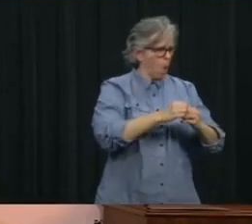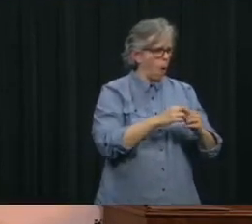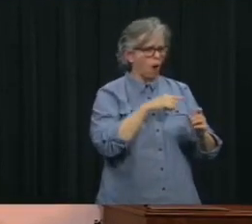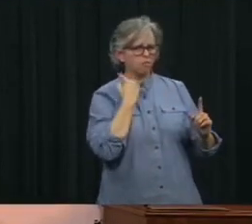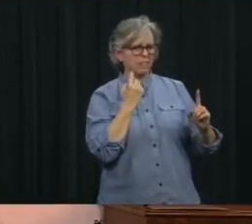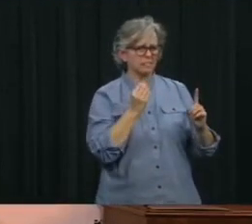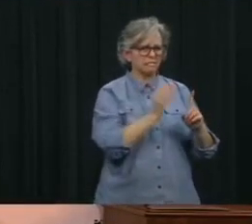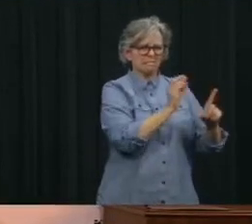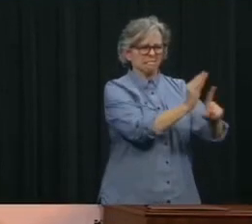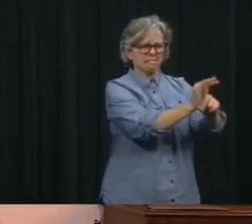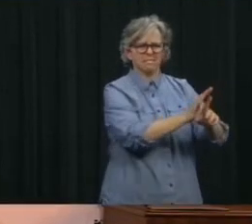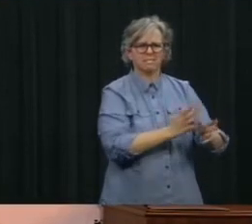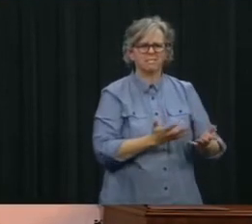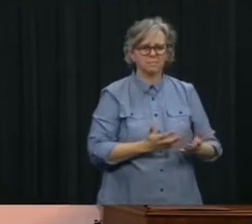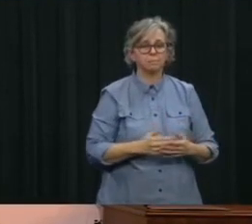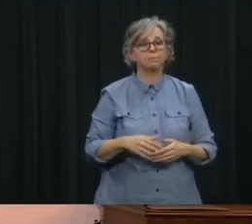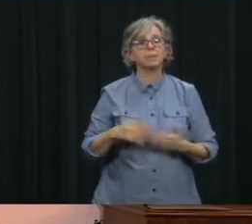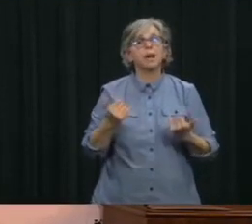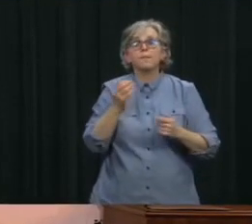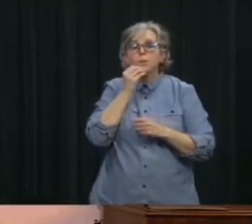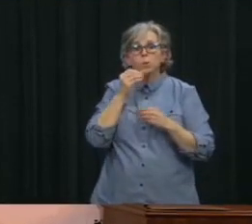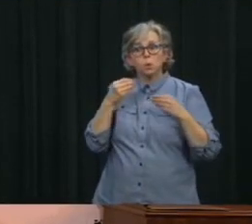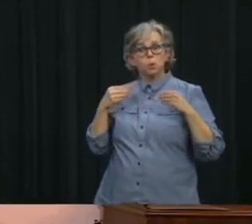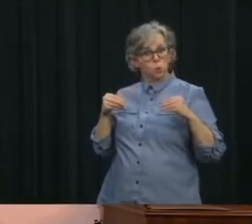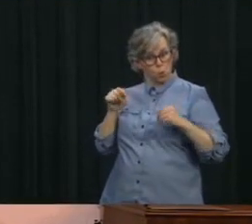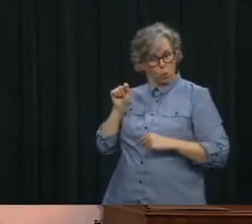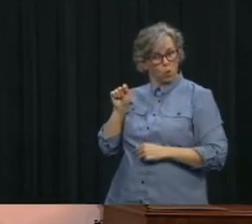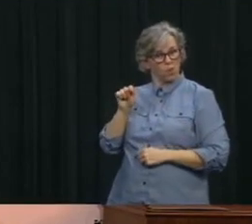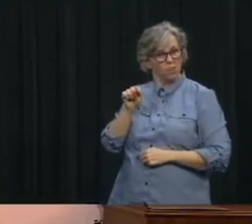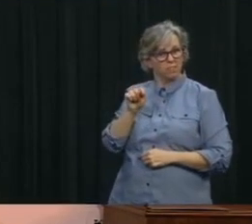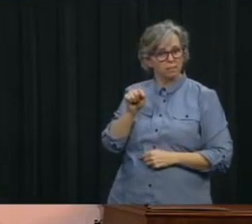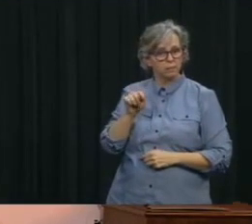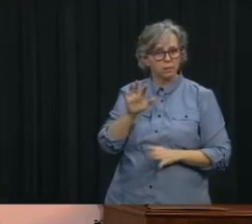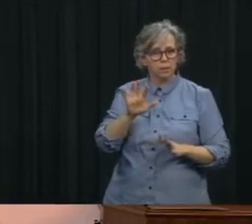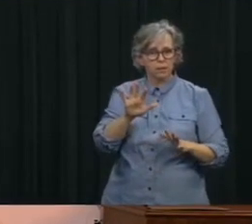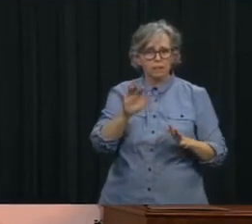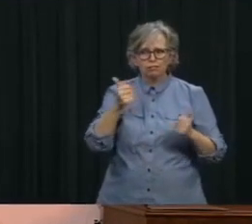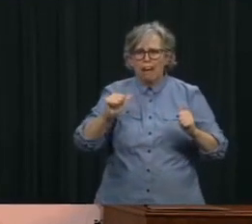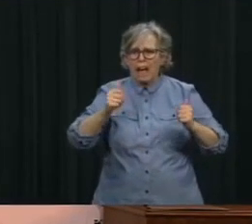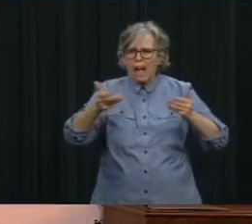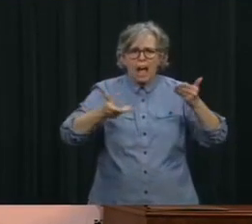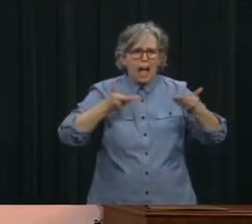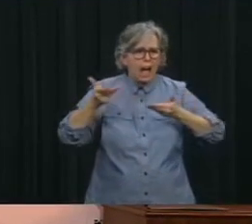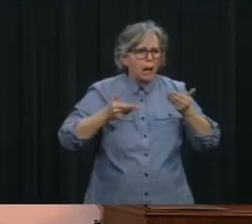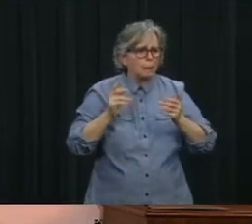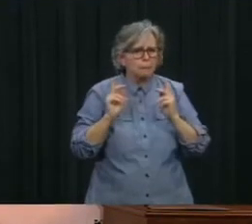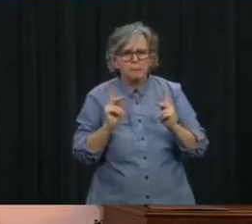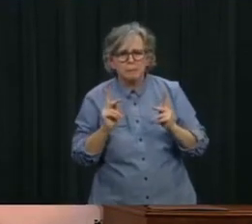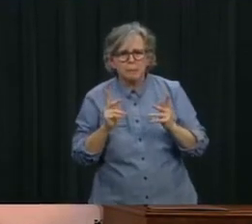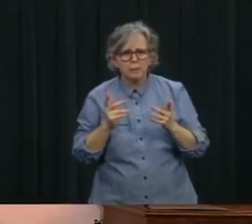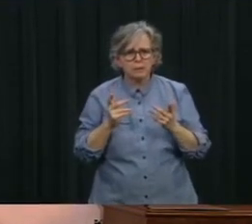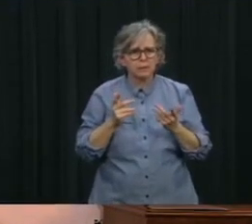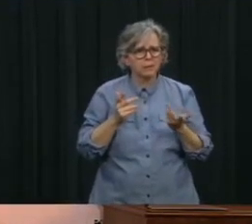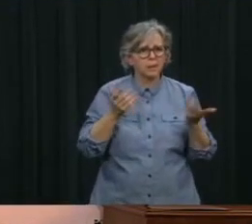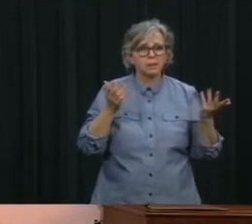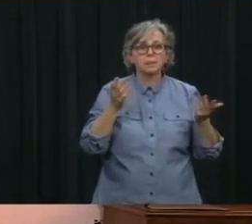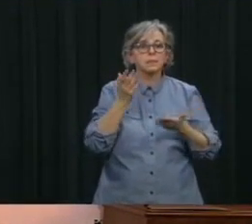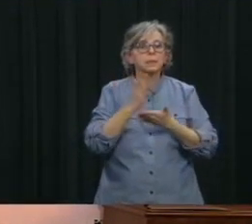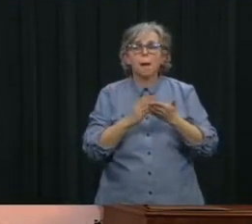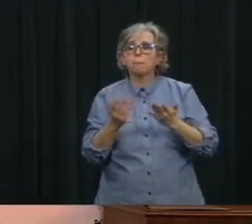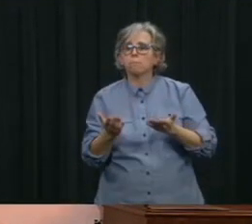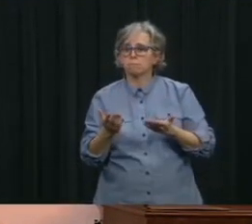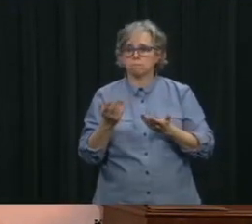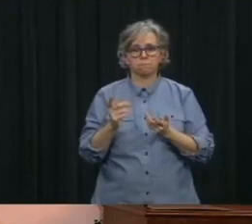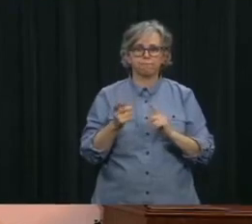hours. They are all hiring. They are in some cases even offering bonuses for people who are working